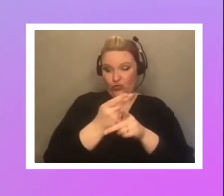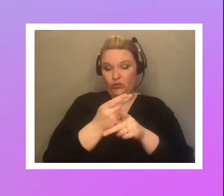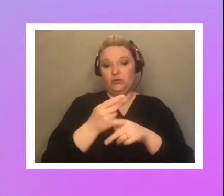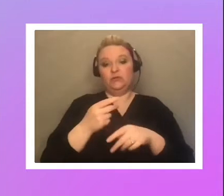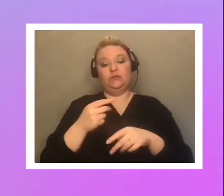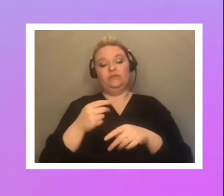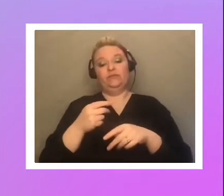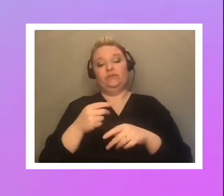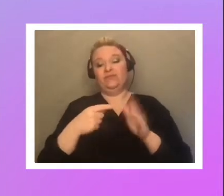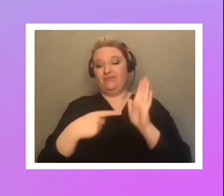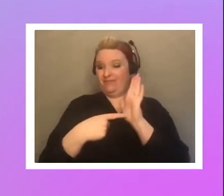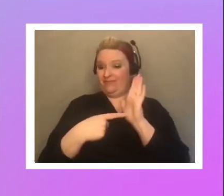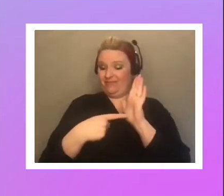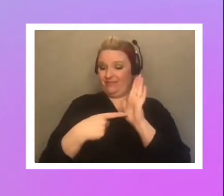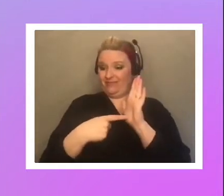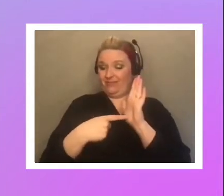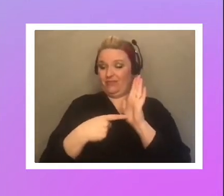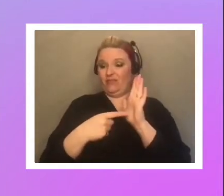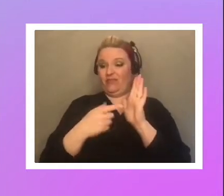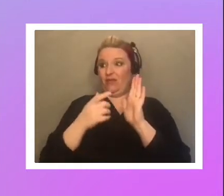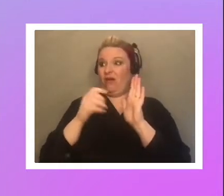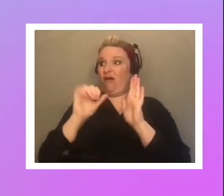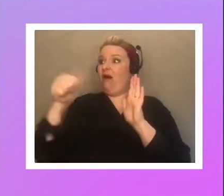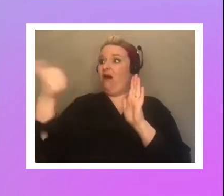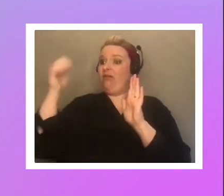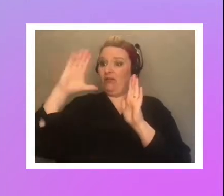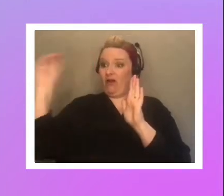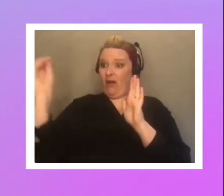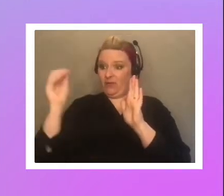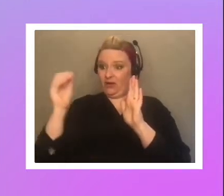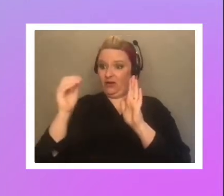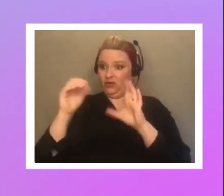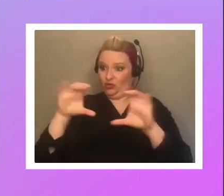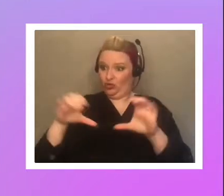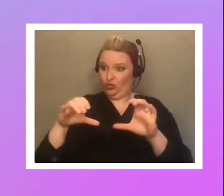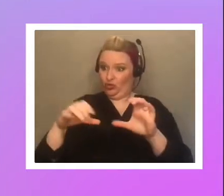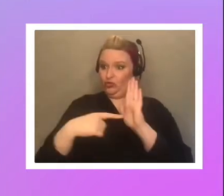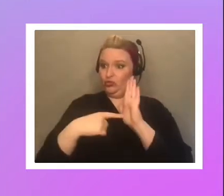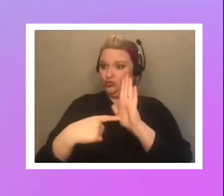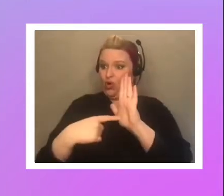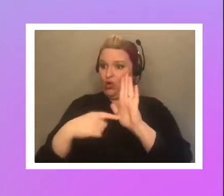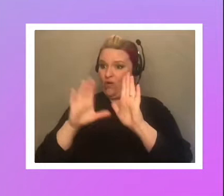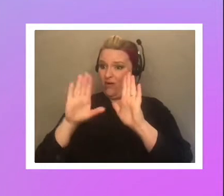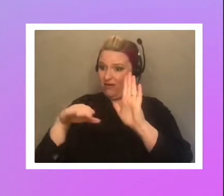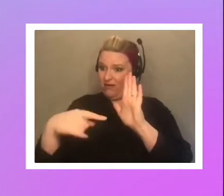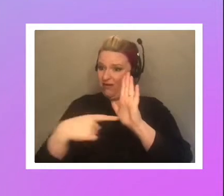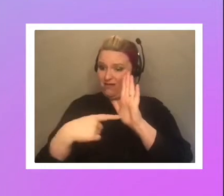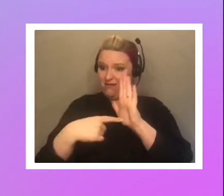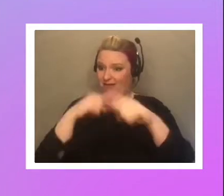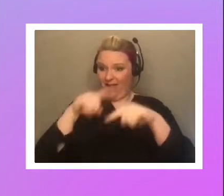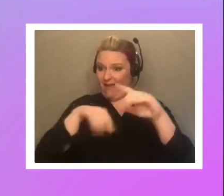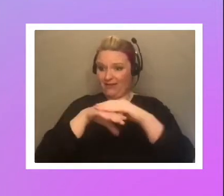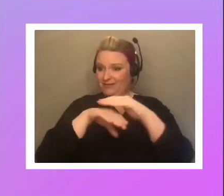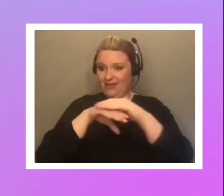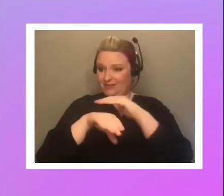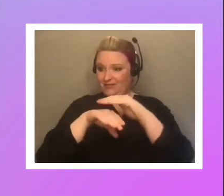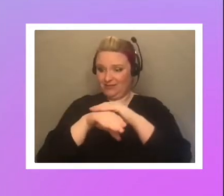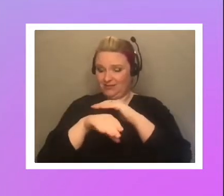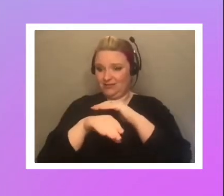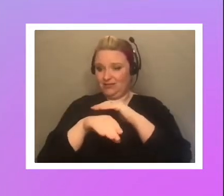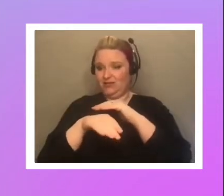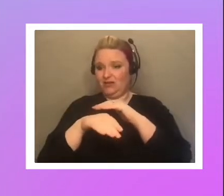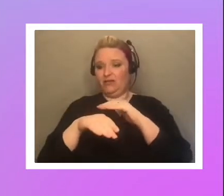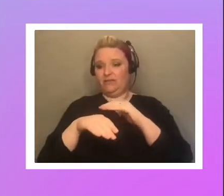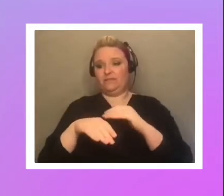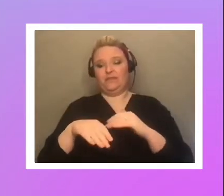perhaps something that a competitor produces, and show them if it's inaccessible, how it